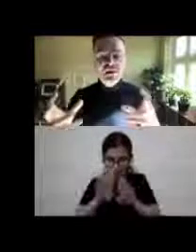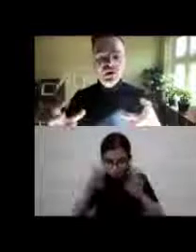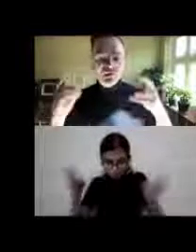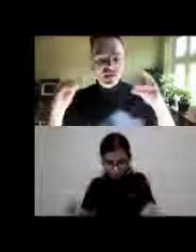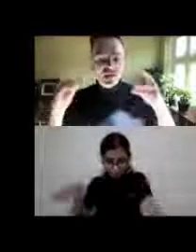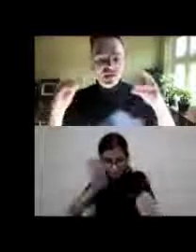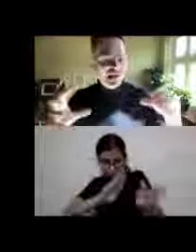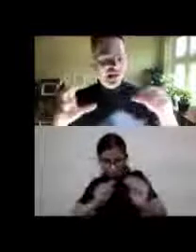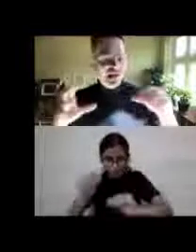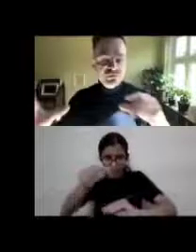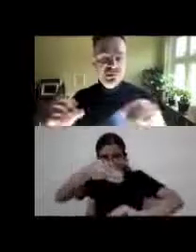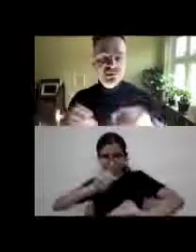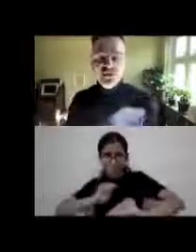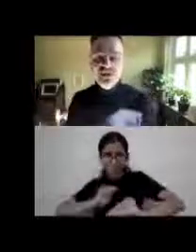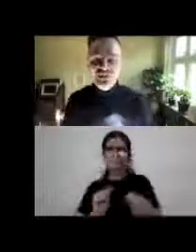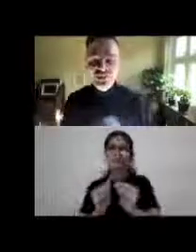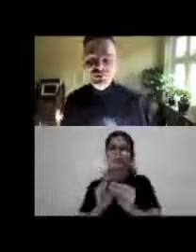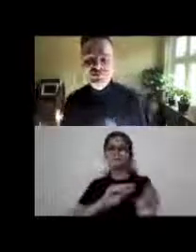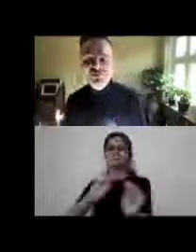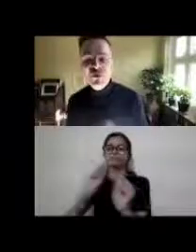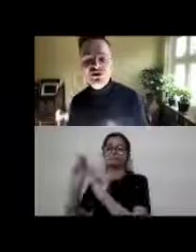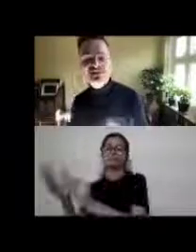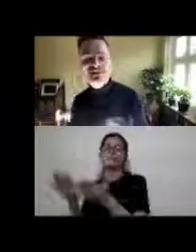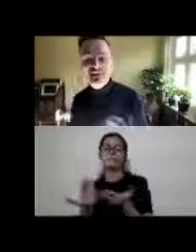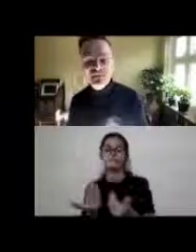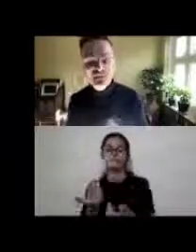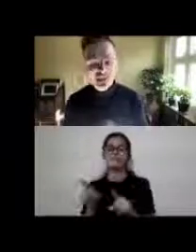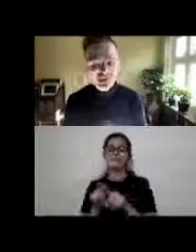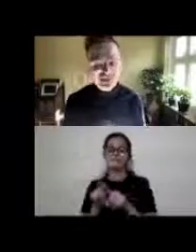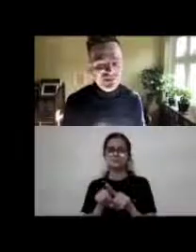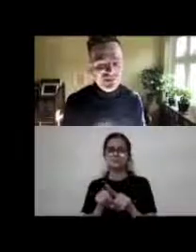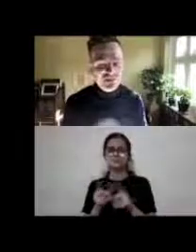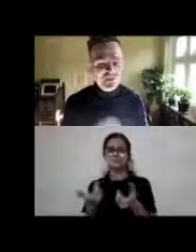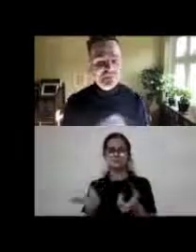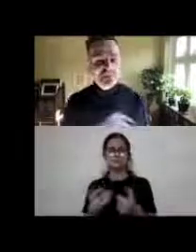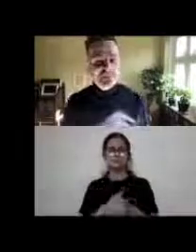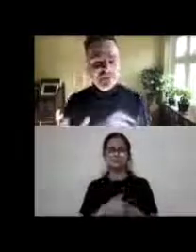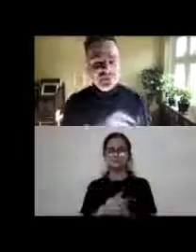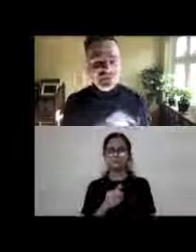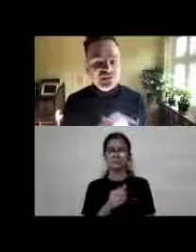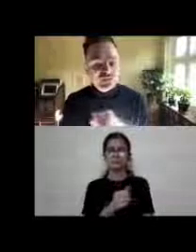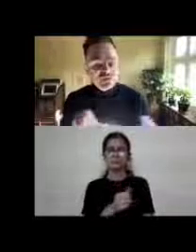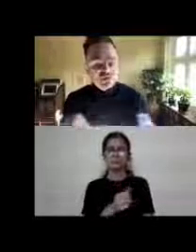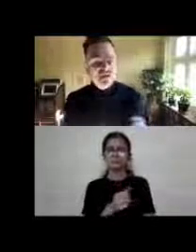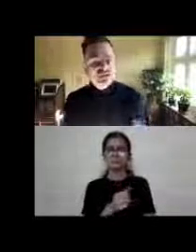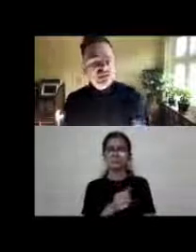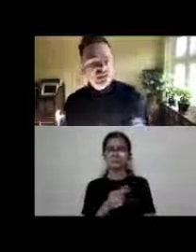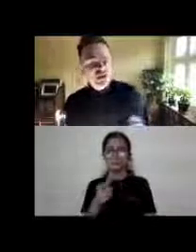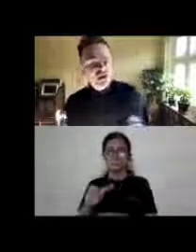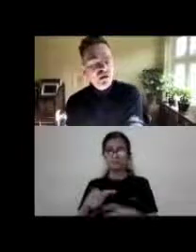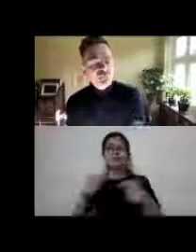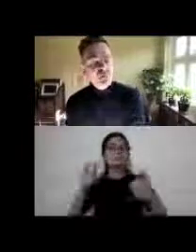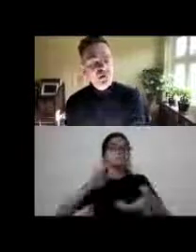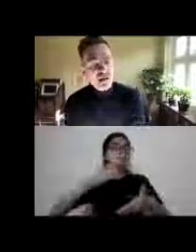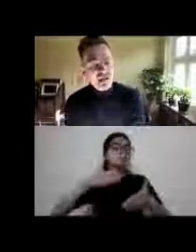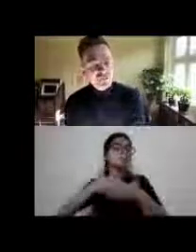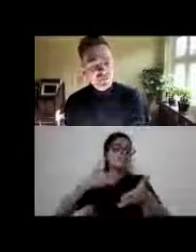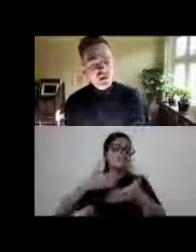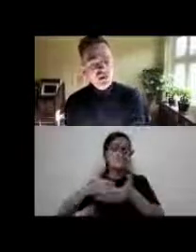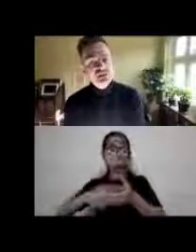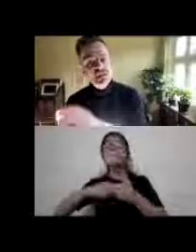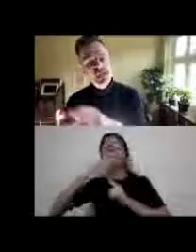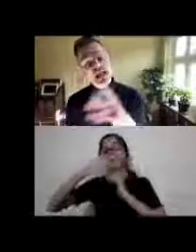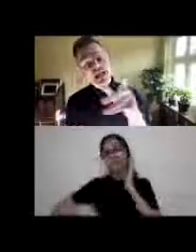is locked and you can't reach those models in the night. That was a huge challenging